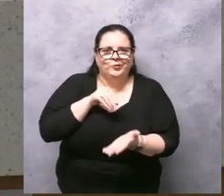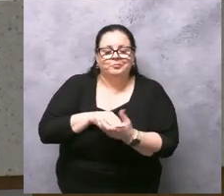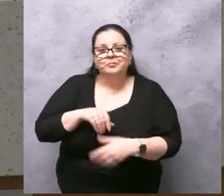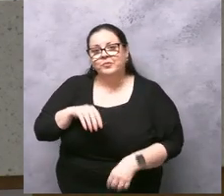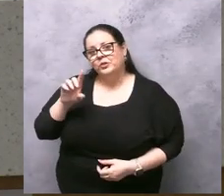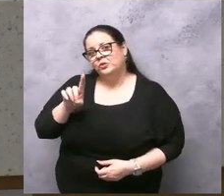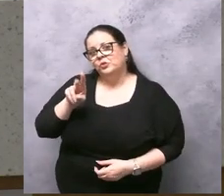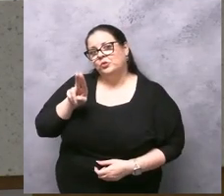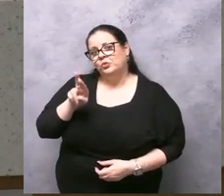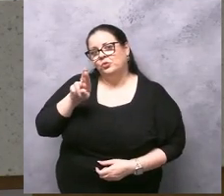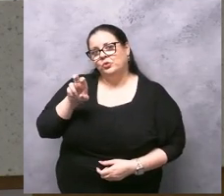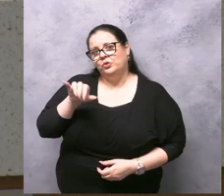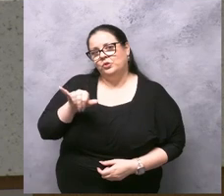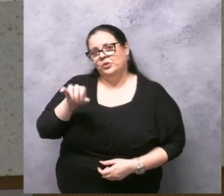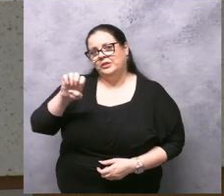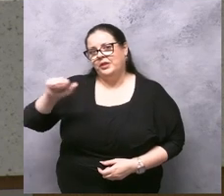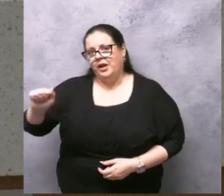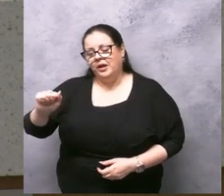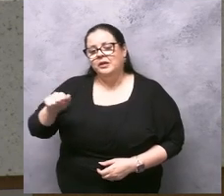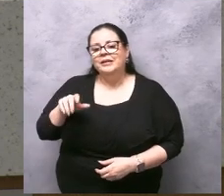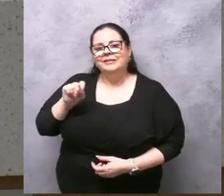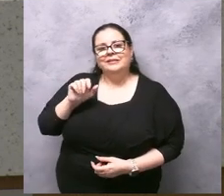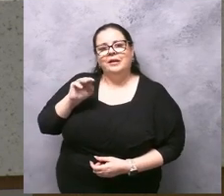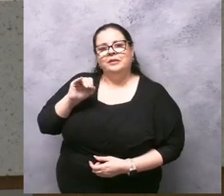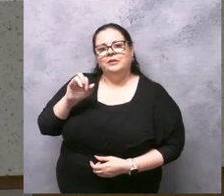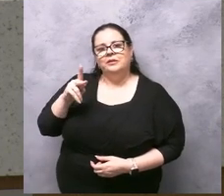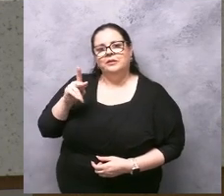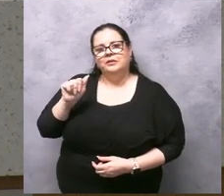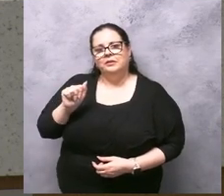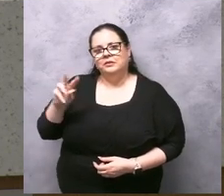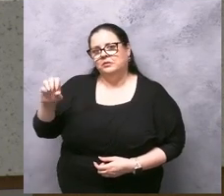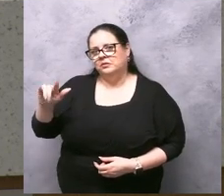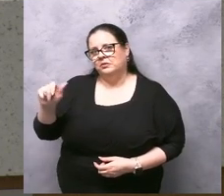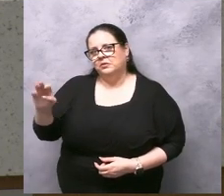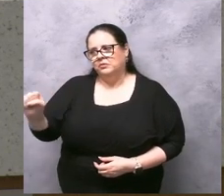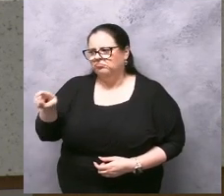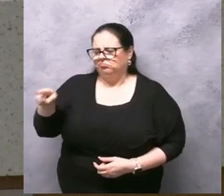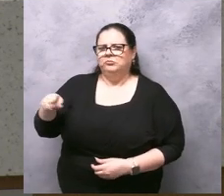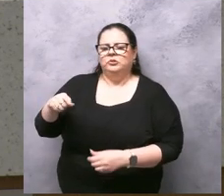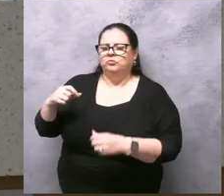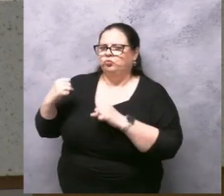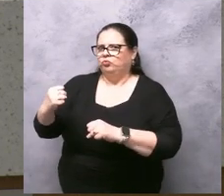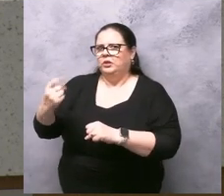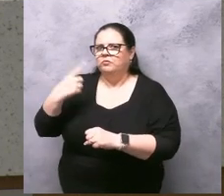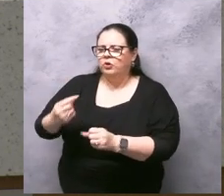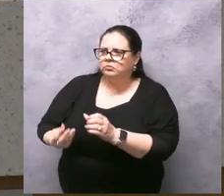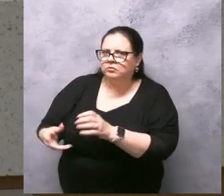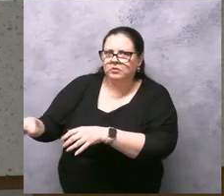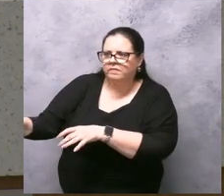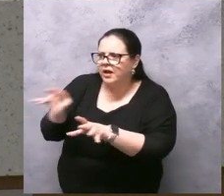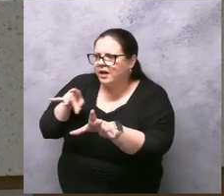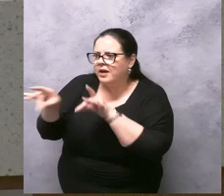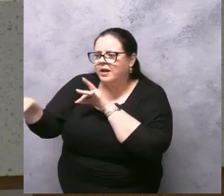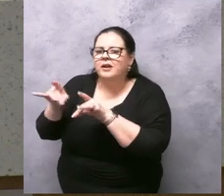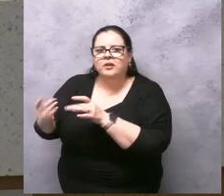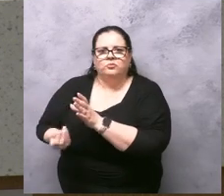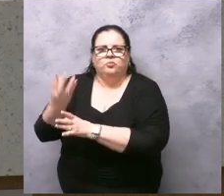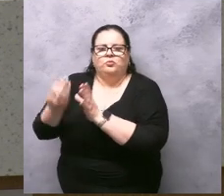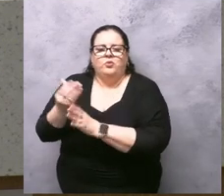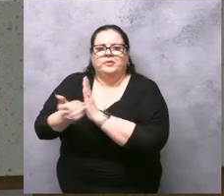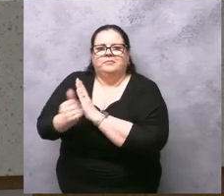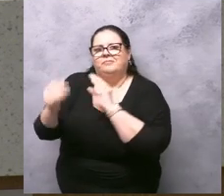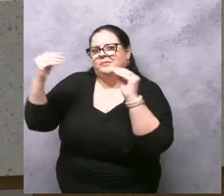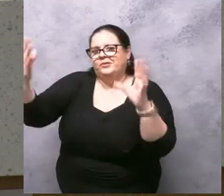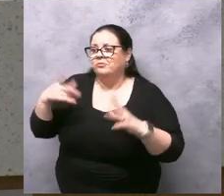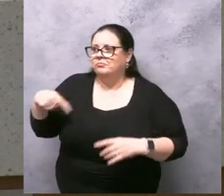a staff culture of finding. Tamika Williams there really has a strength in finding and growing teacher talent in a family environment. The teachers